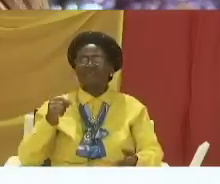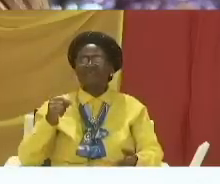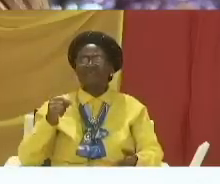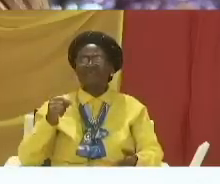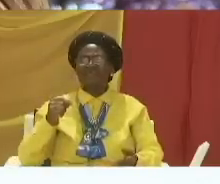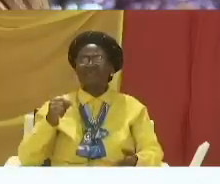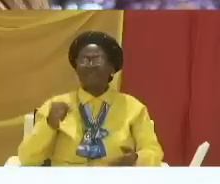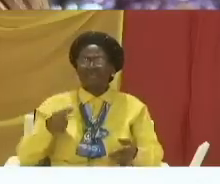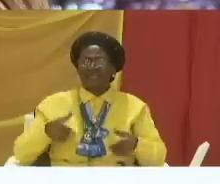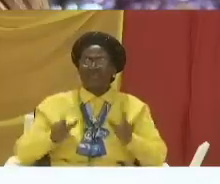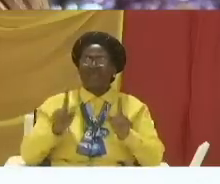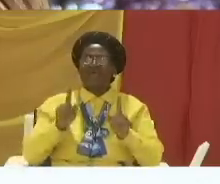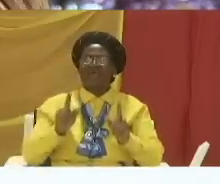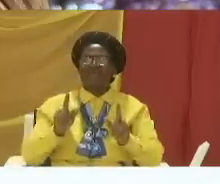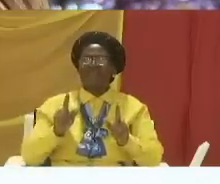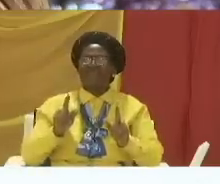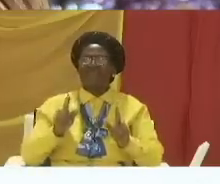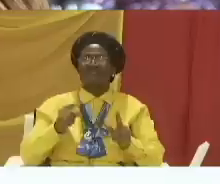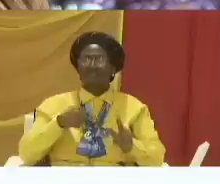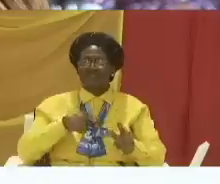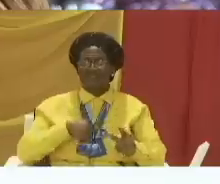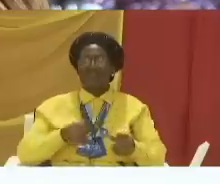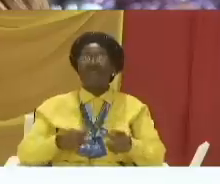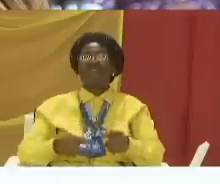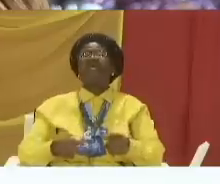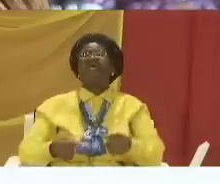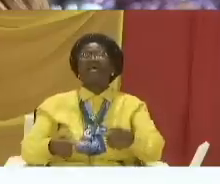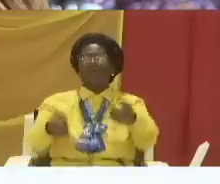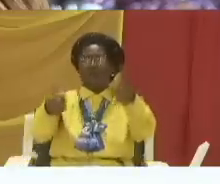let me return from the Congress,